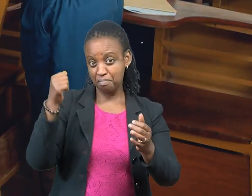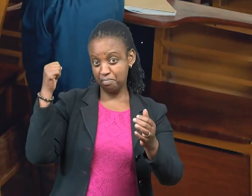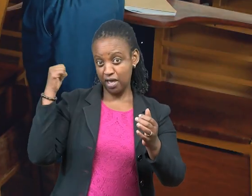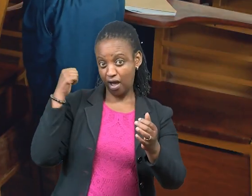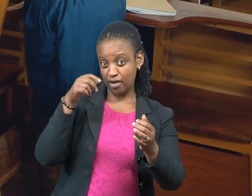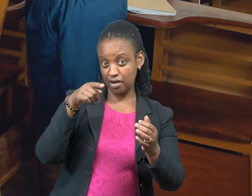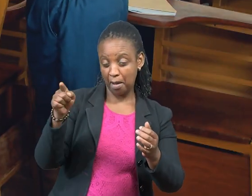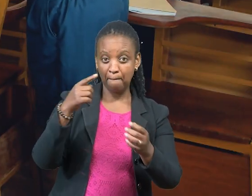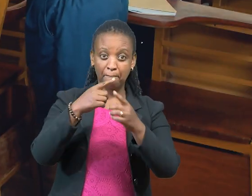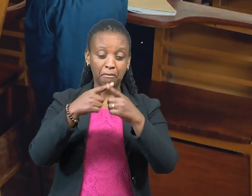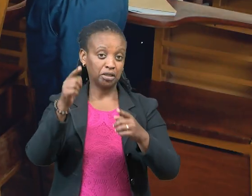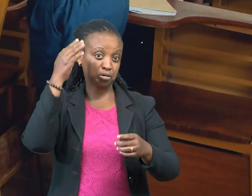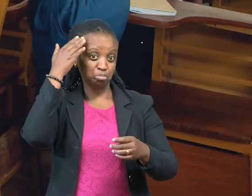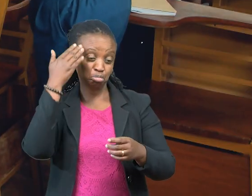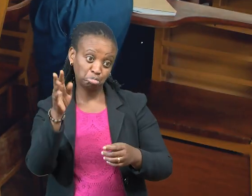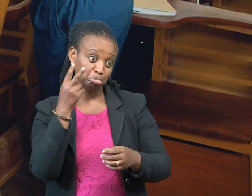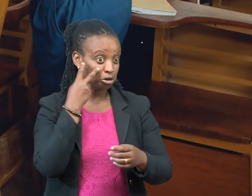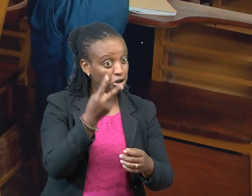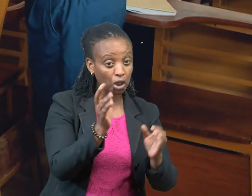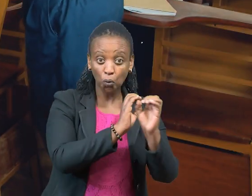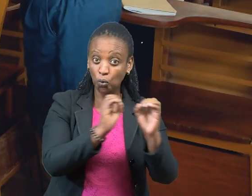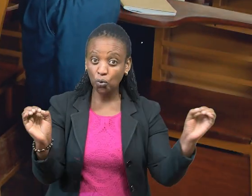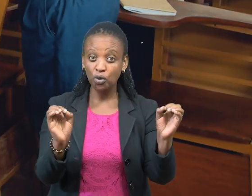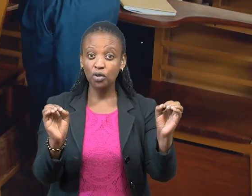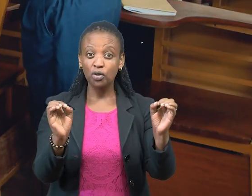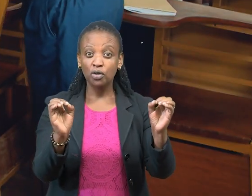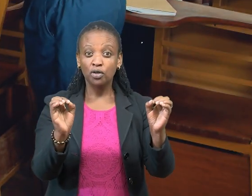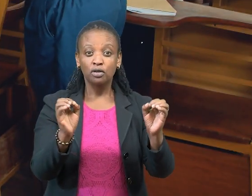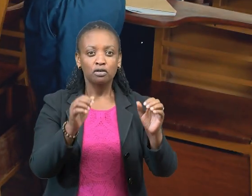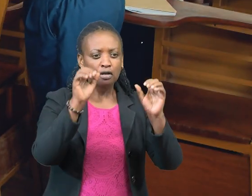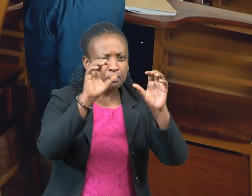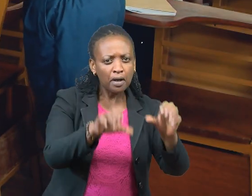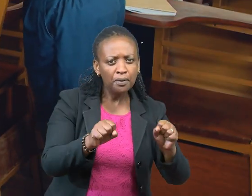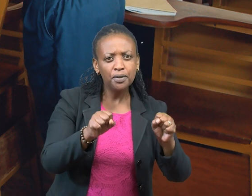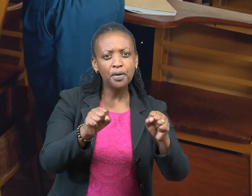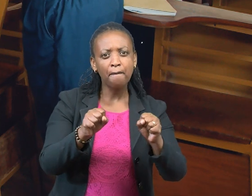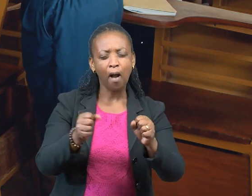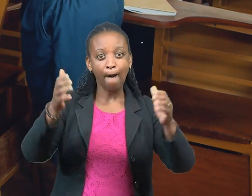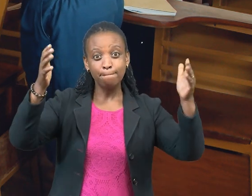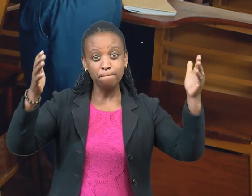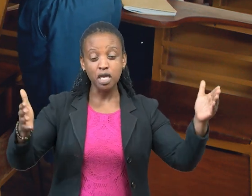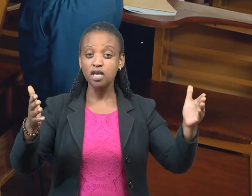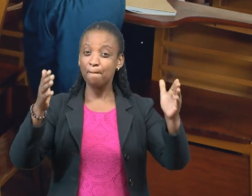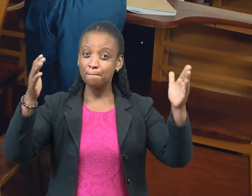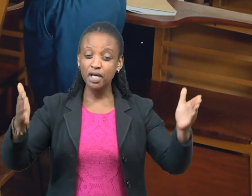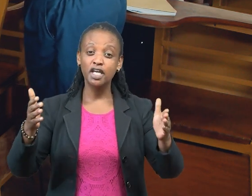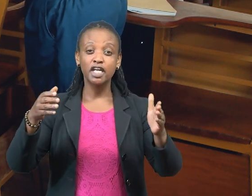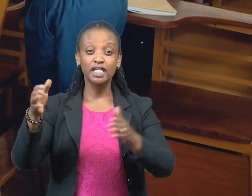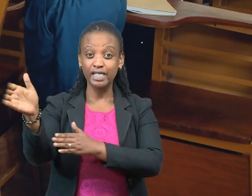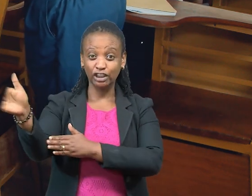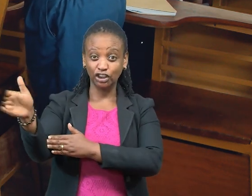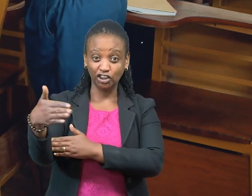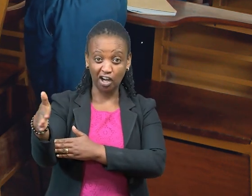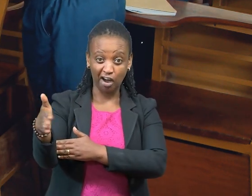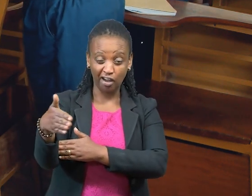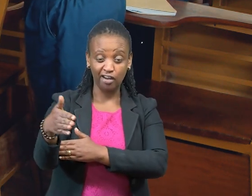is behind him, but he doesn't see. It was caught by a big,